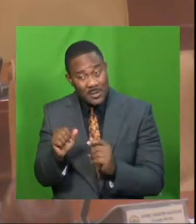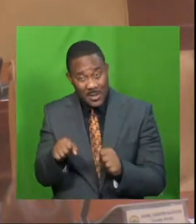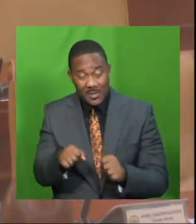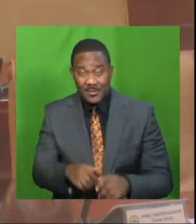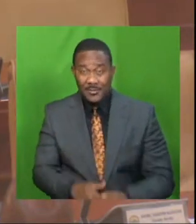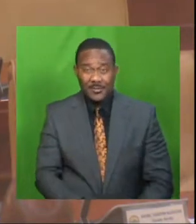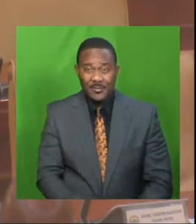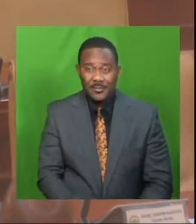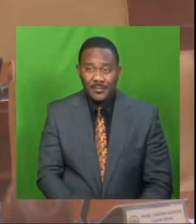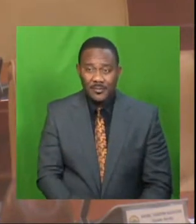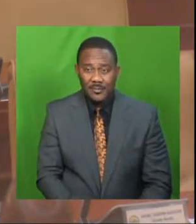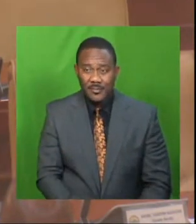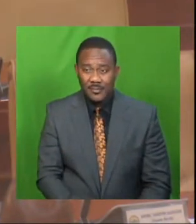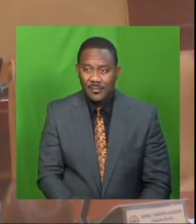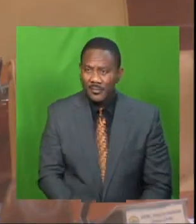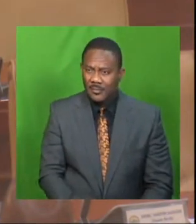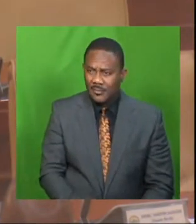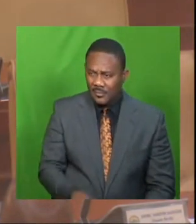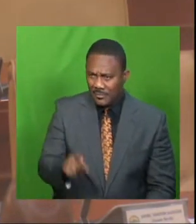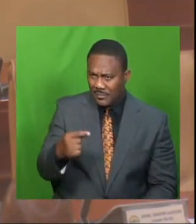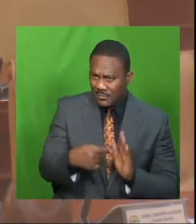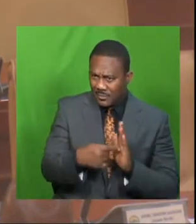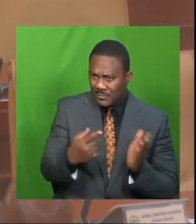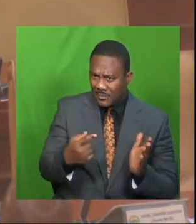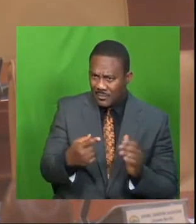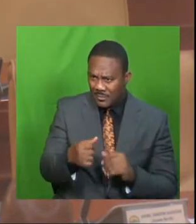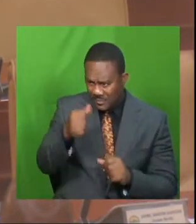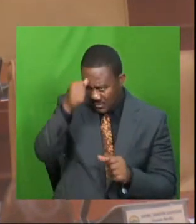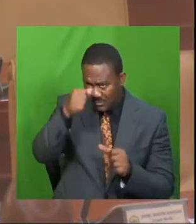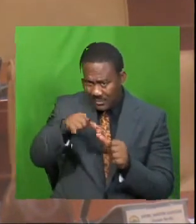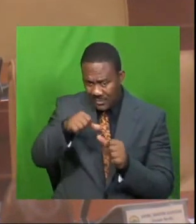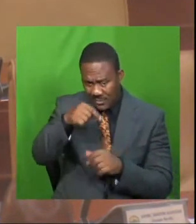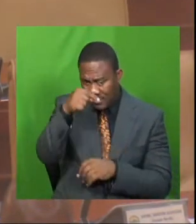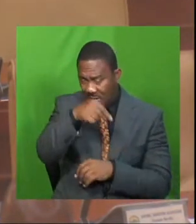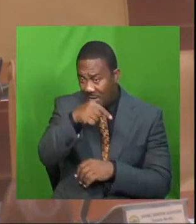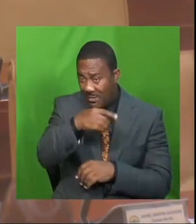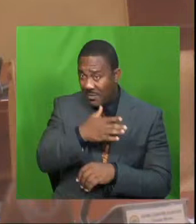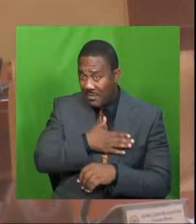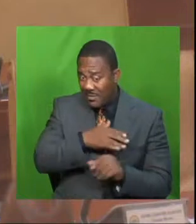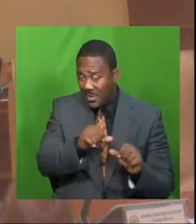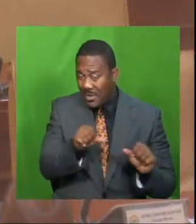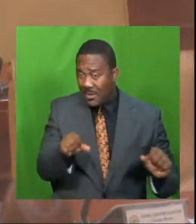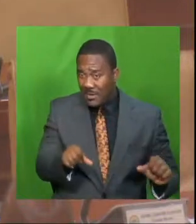And in piloting, she should remember Germany. I thank you.